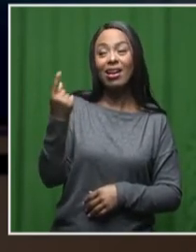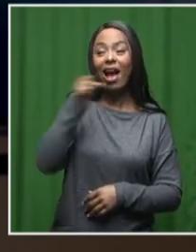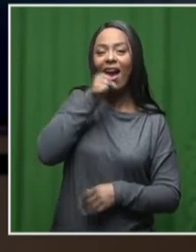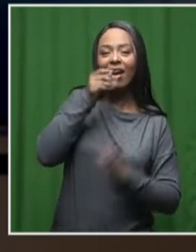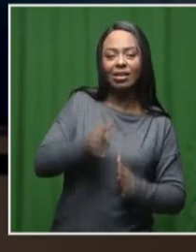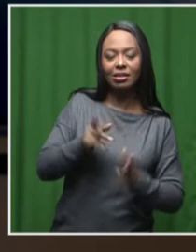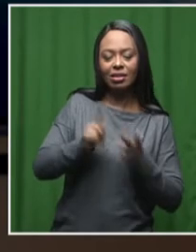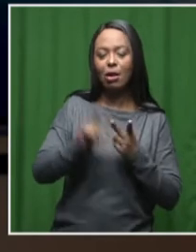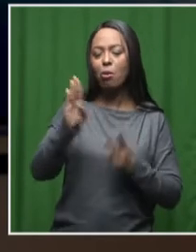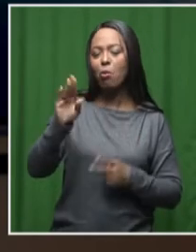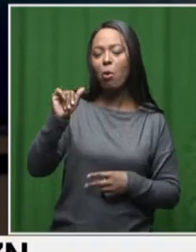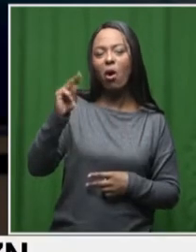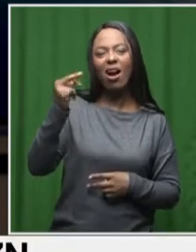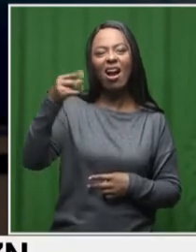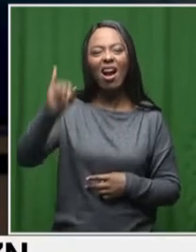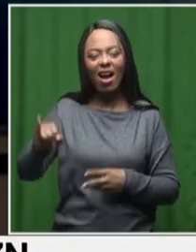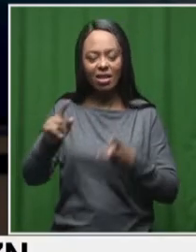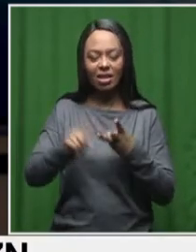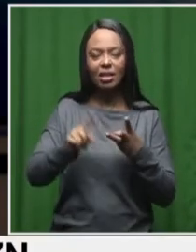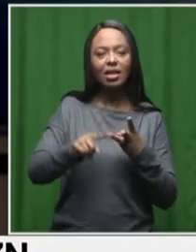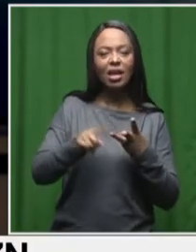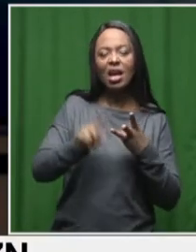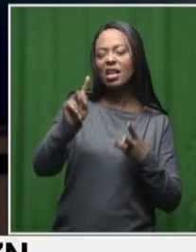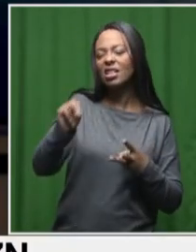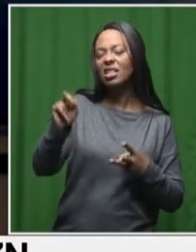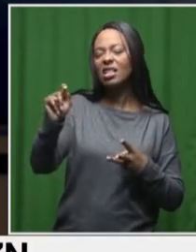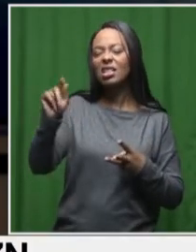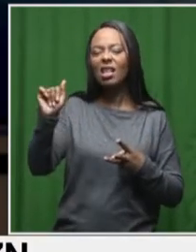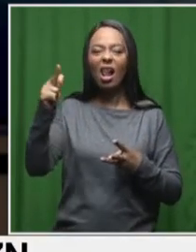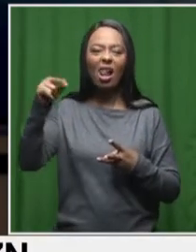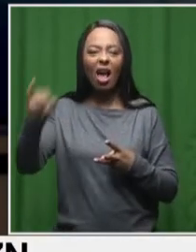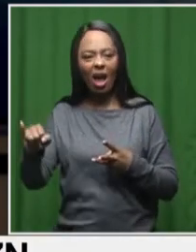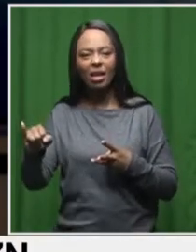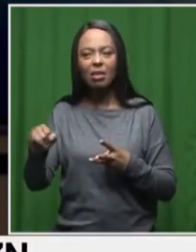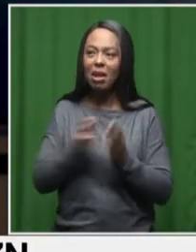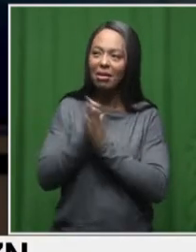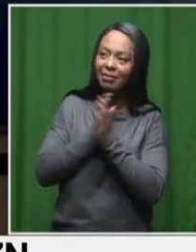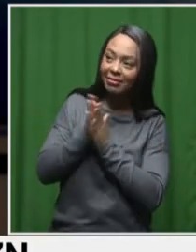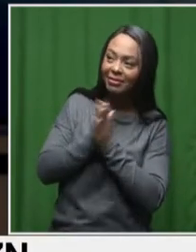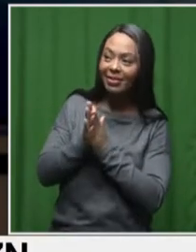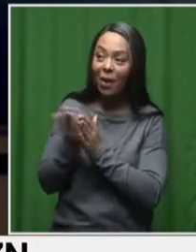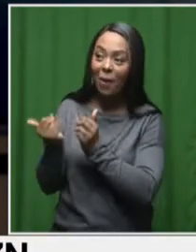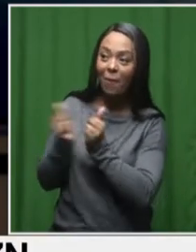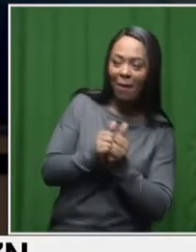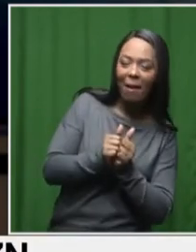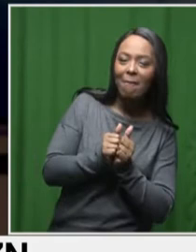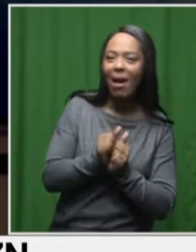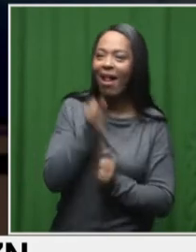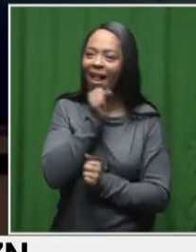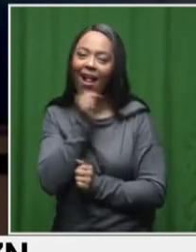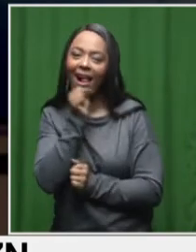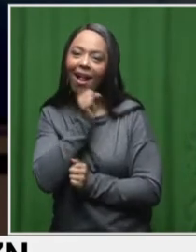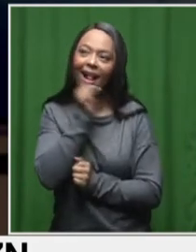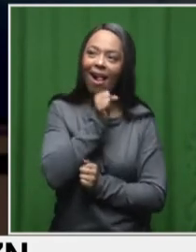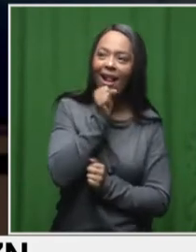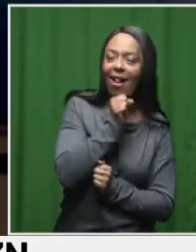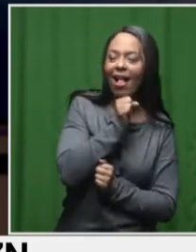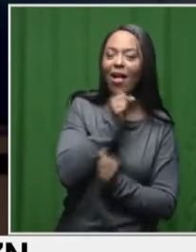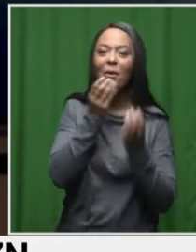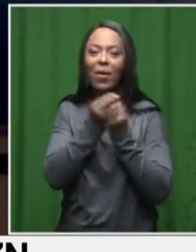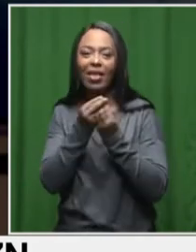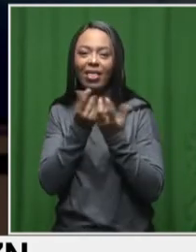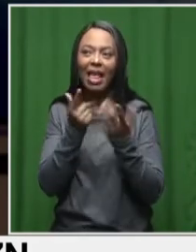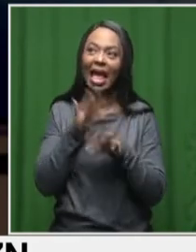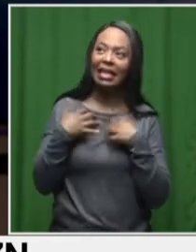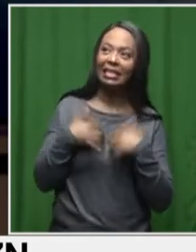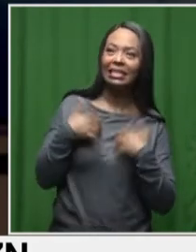Bongani Nkwanyana, Mthobisi Mthalane. I'm looking forward to performing with them and sharing stage with them, because, as I say, there's this excitement and that